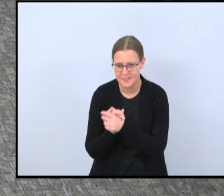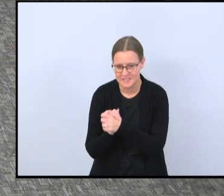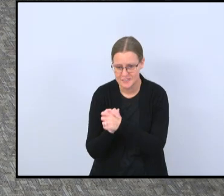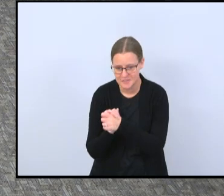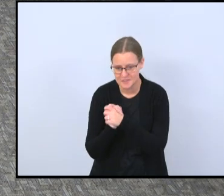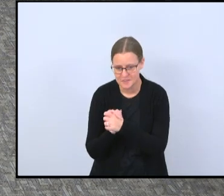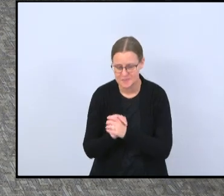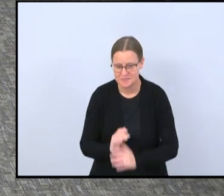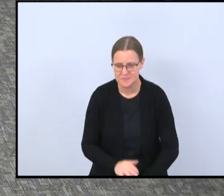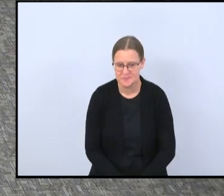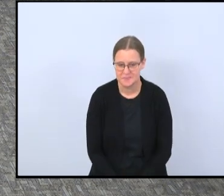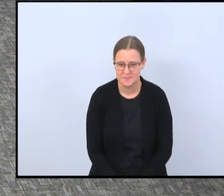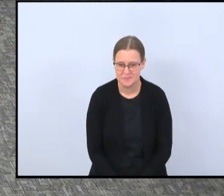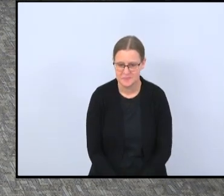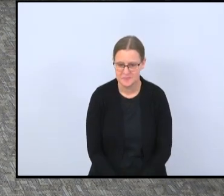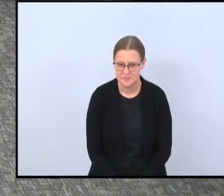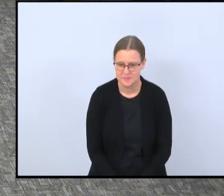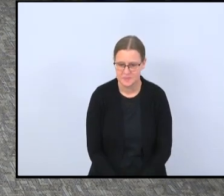Congratulations.